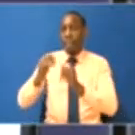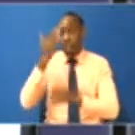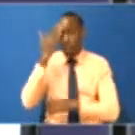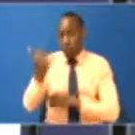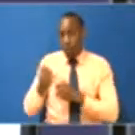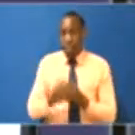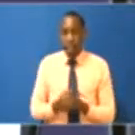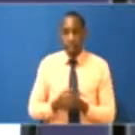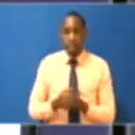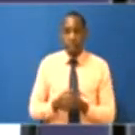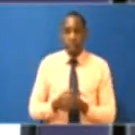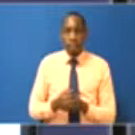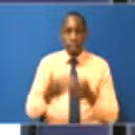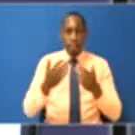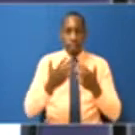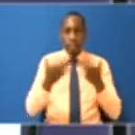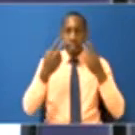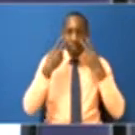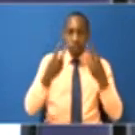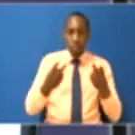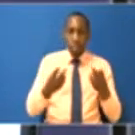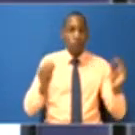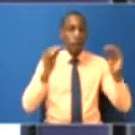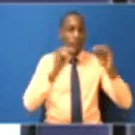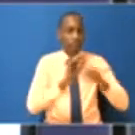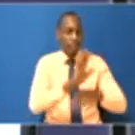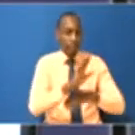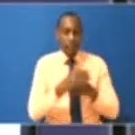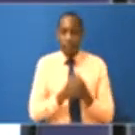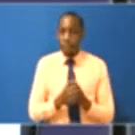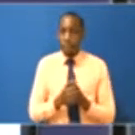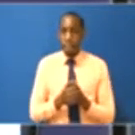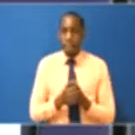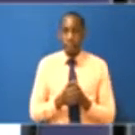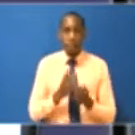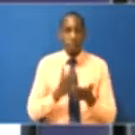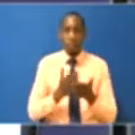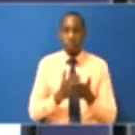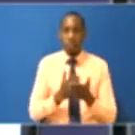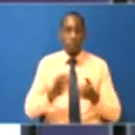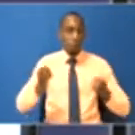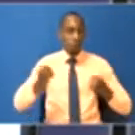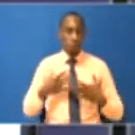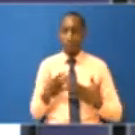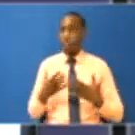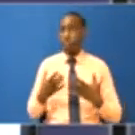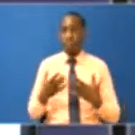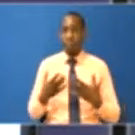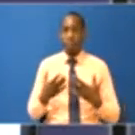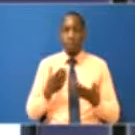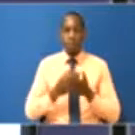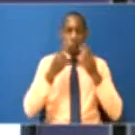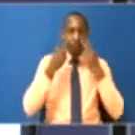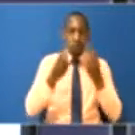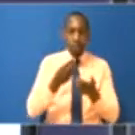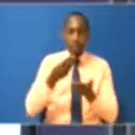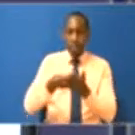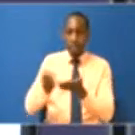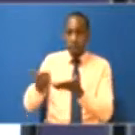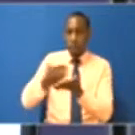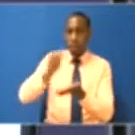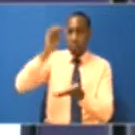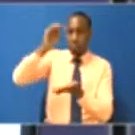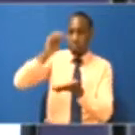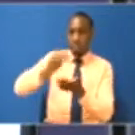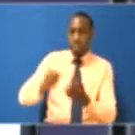because the things we saw as the forum were very disturbing you we could see revenue falling